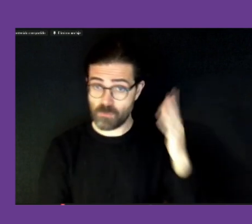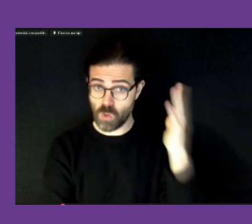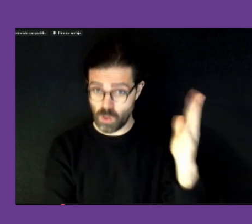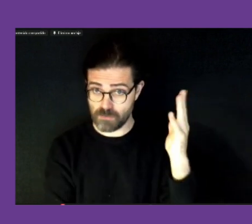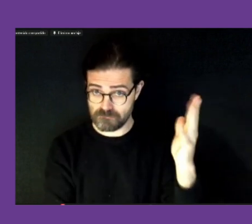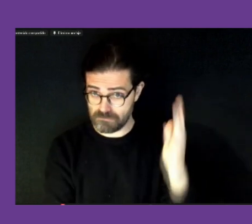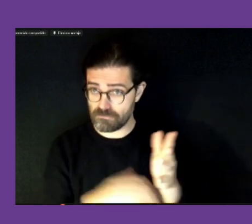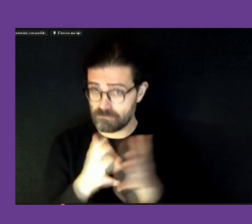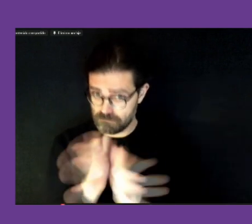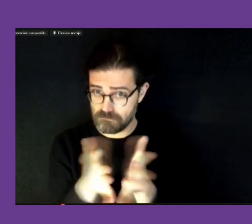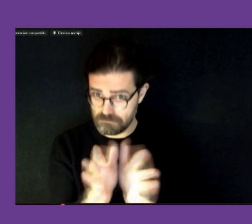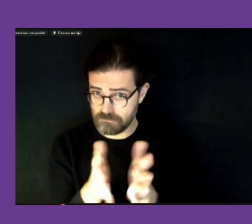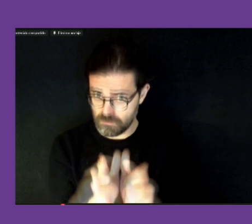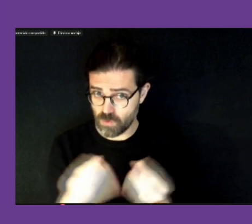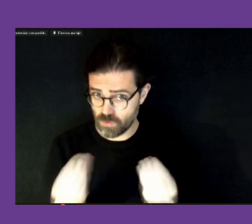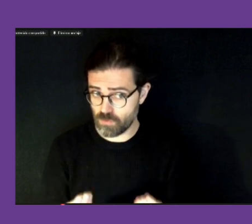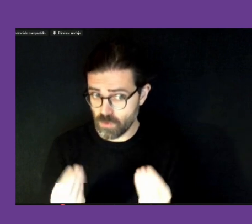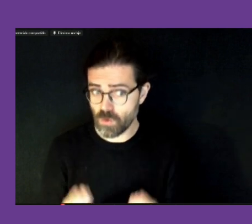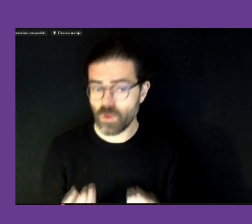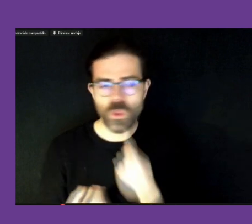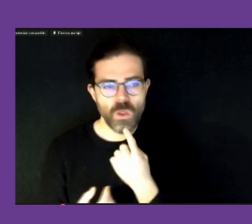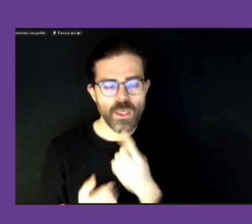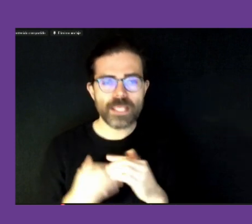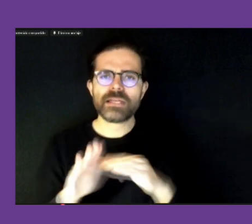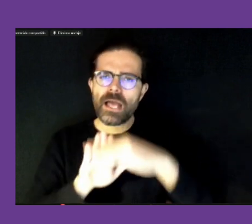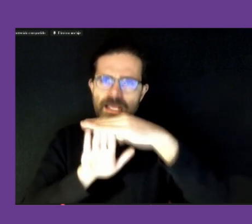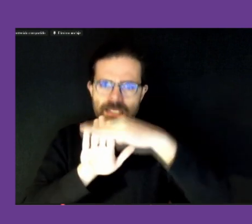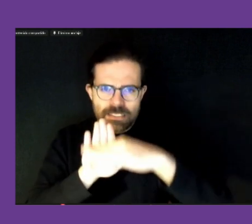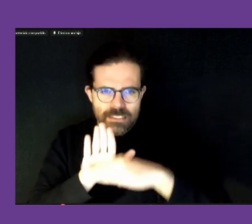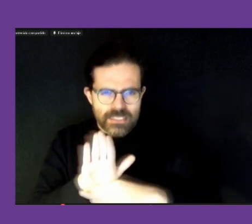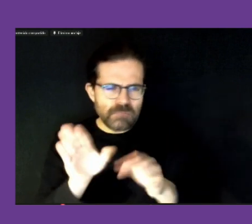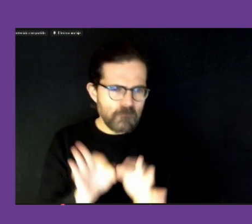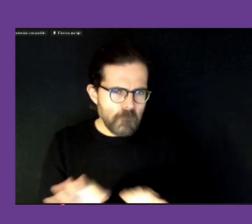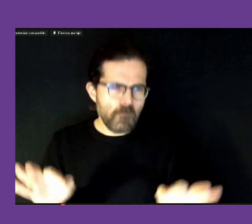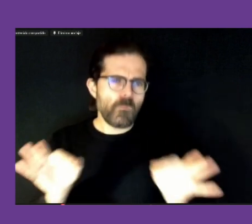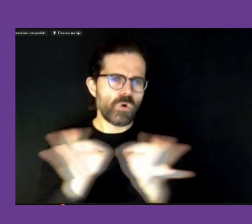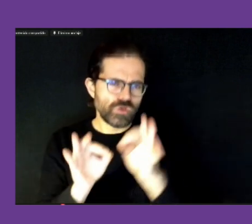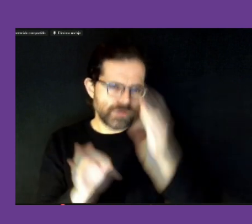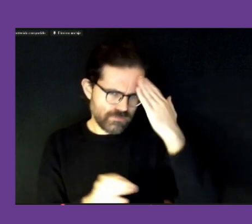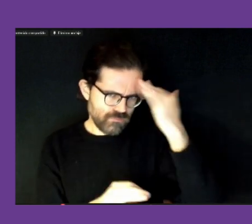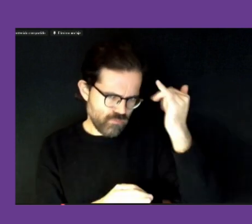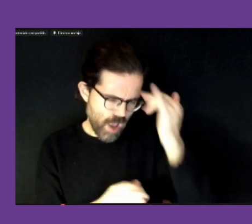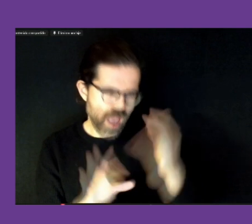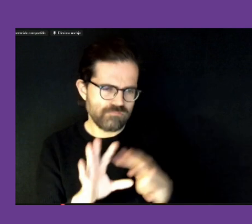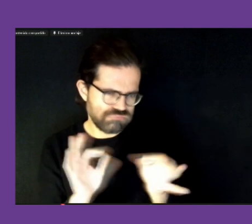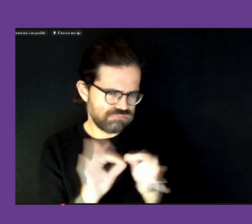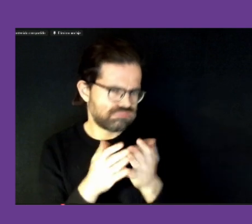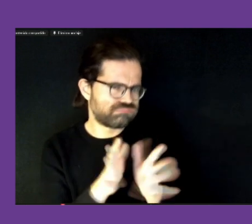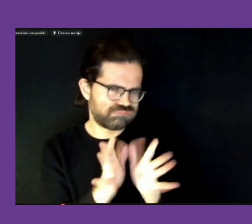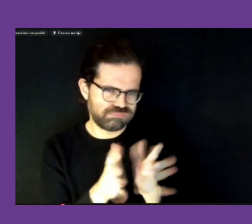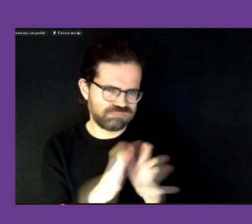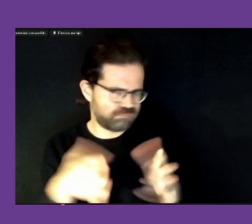well why standards are important and why we should be involved. But I would like to give you